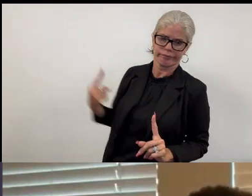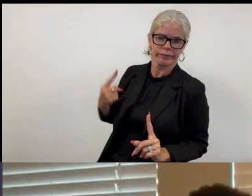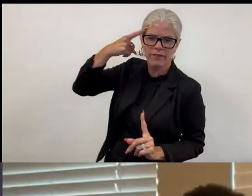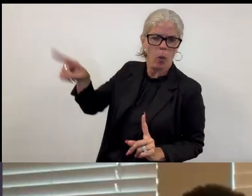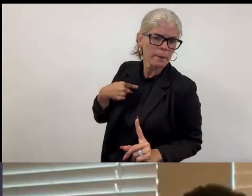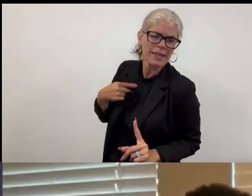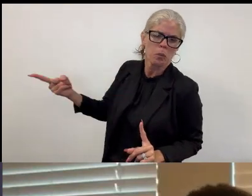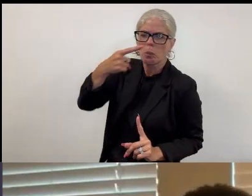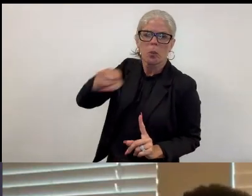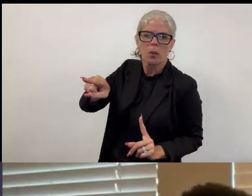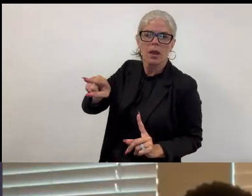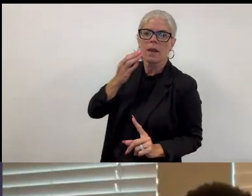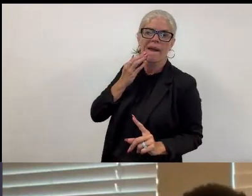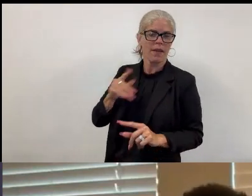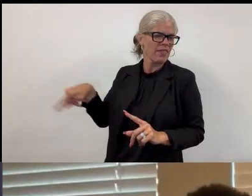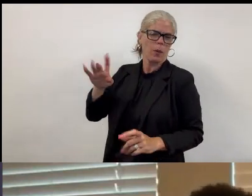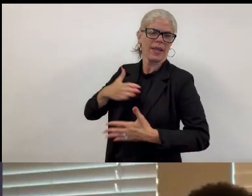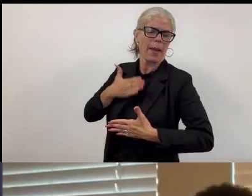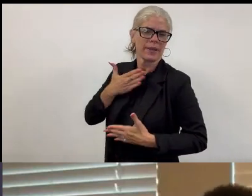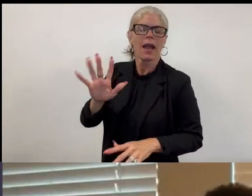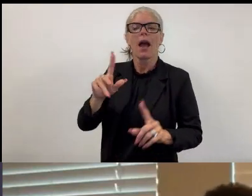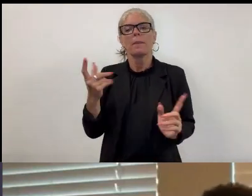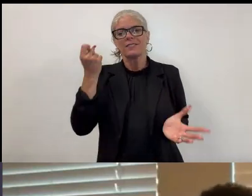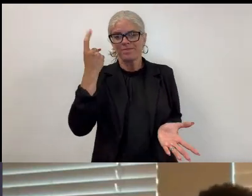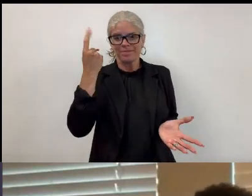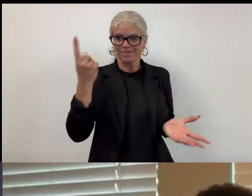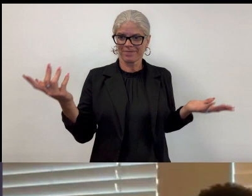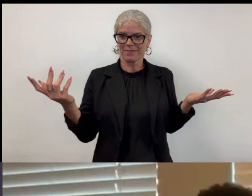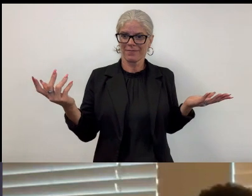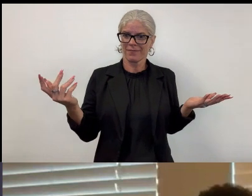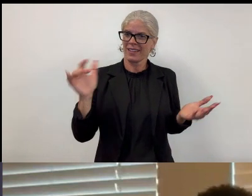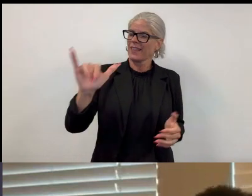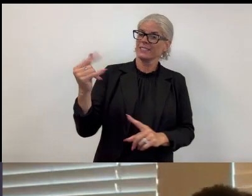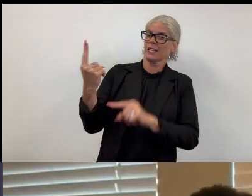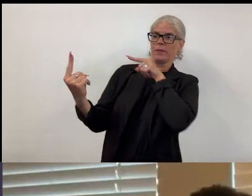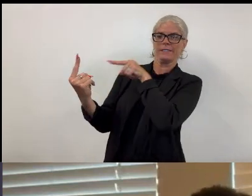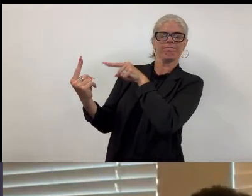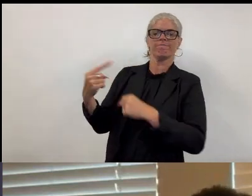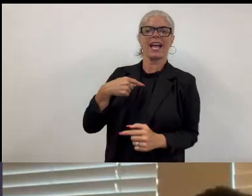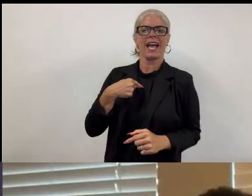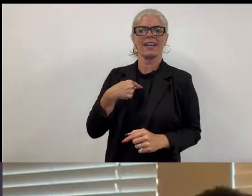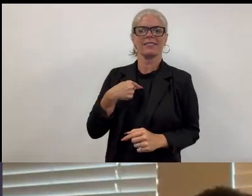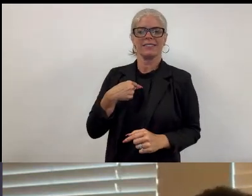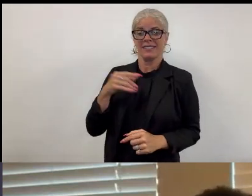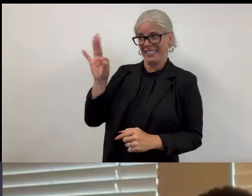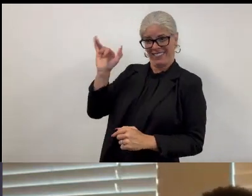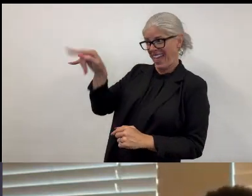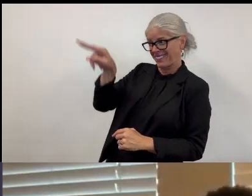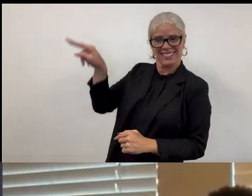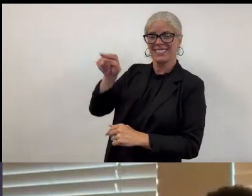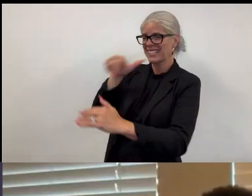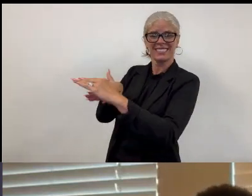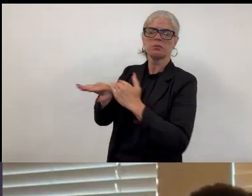I definitely know my friends who were all checking their coats would have done it for me graciously, no questions asked. But it's just one of those things where it's